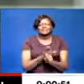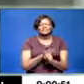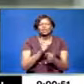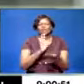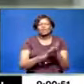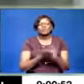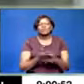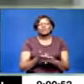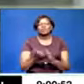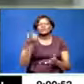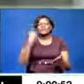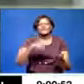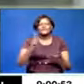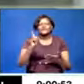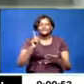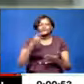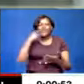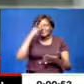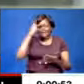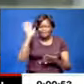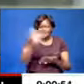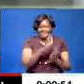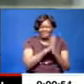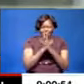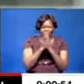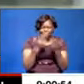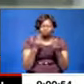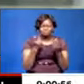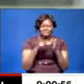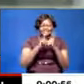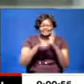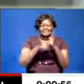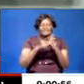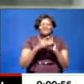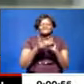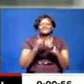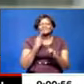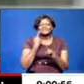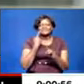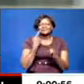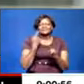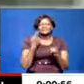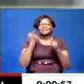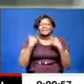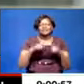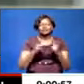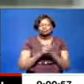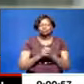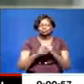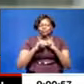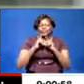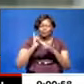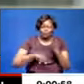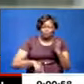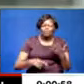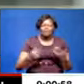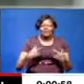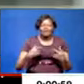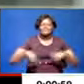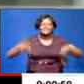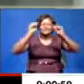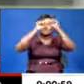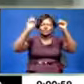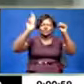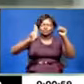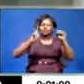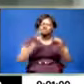consent of their parents. That story is coming up shortly, but first, let us look at what we had. President Uhuru Kenyatta